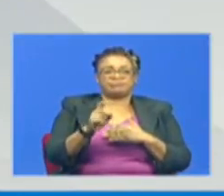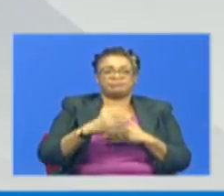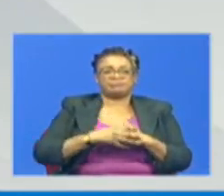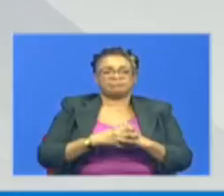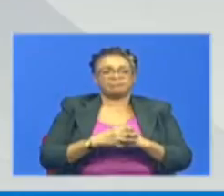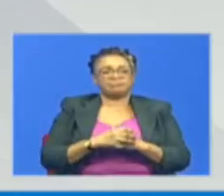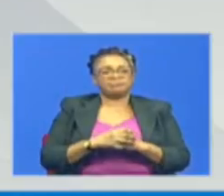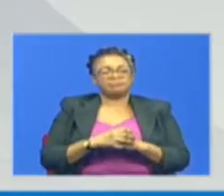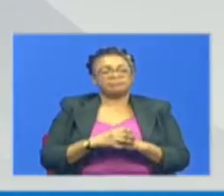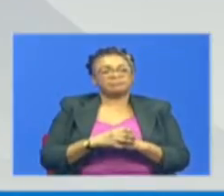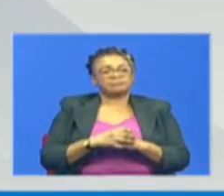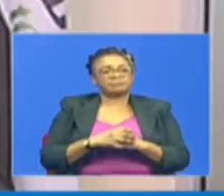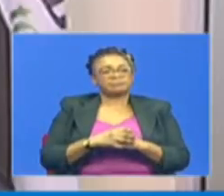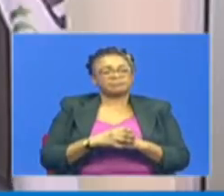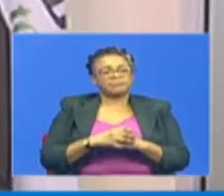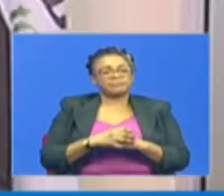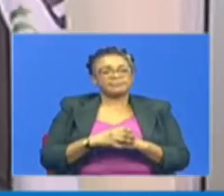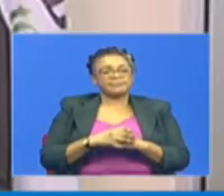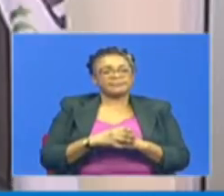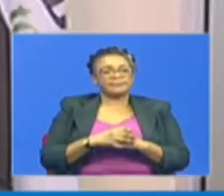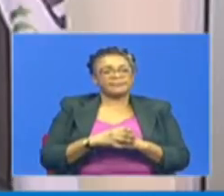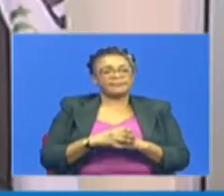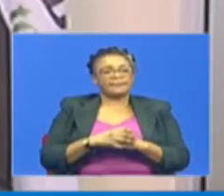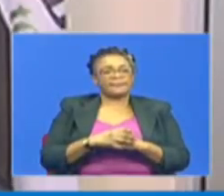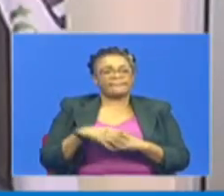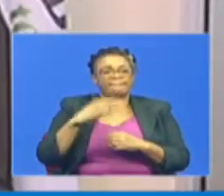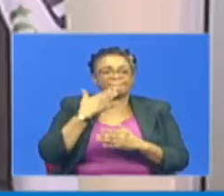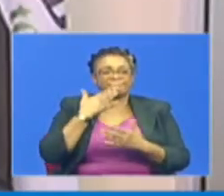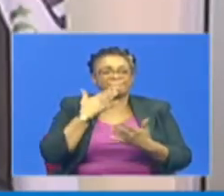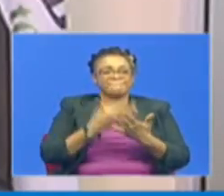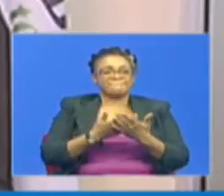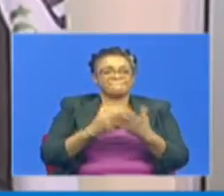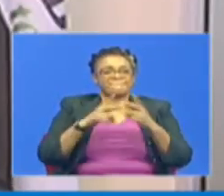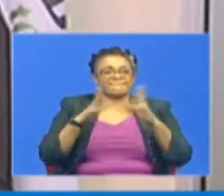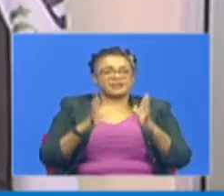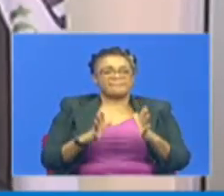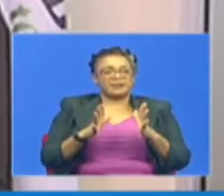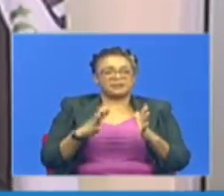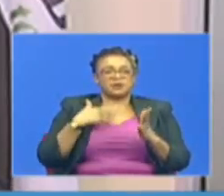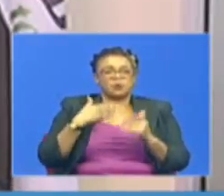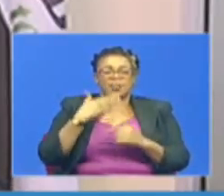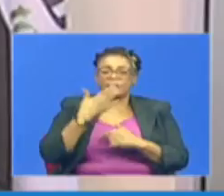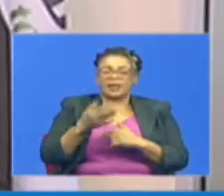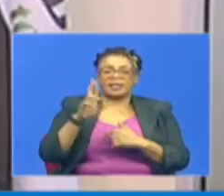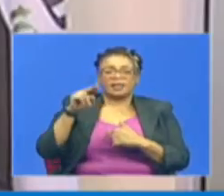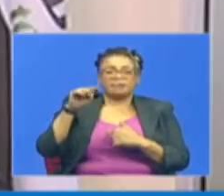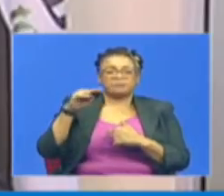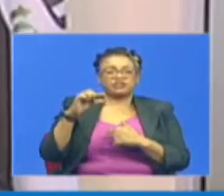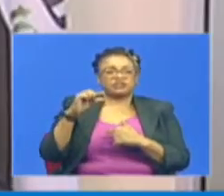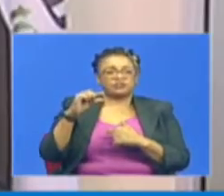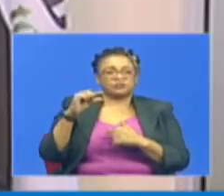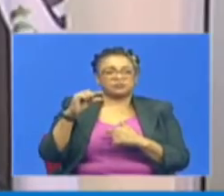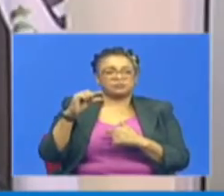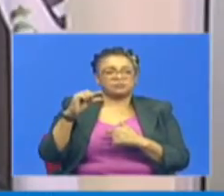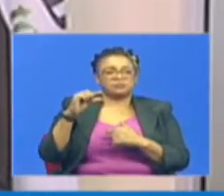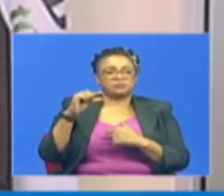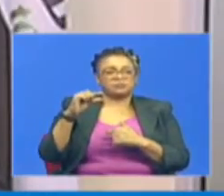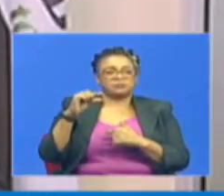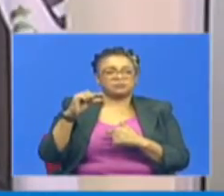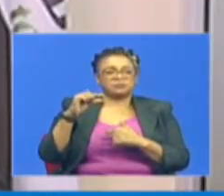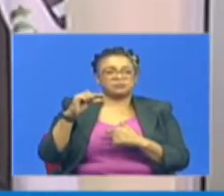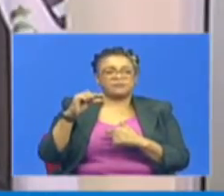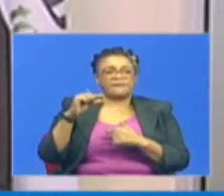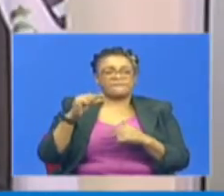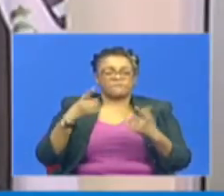Yes, thank you very much, Dan. And I want to thank Nation Media Group for having us.